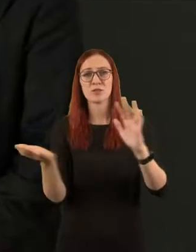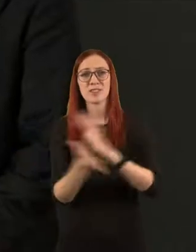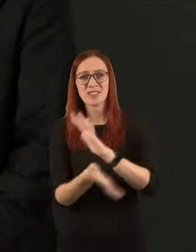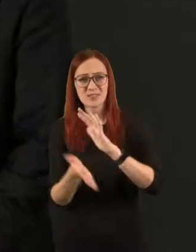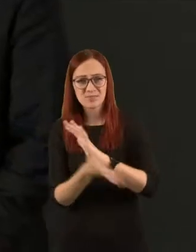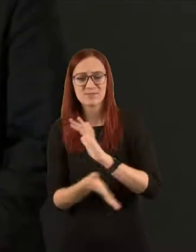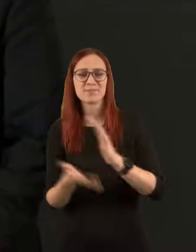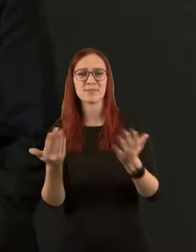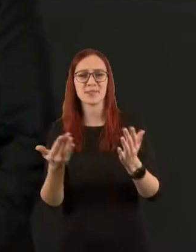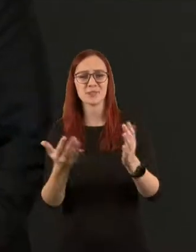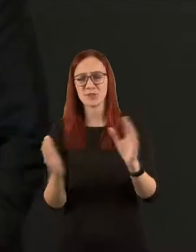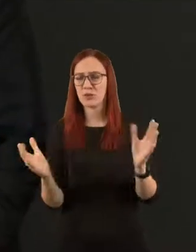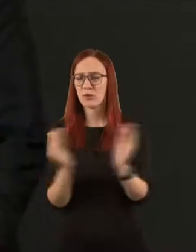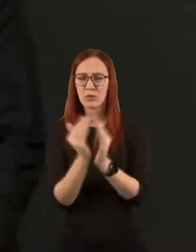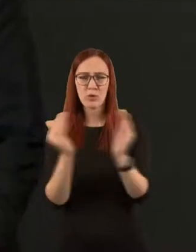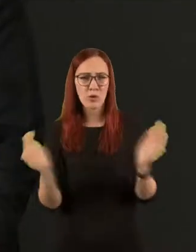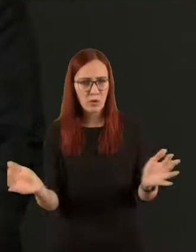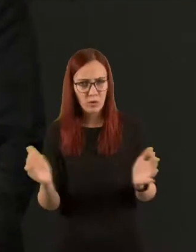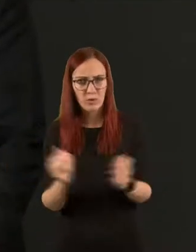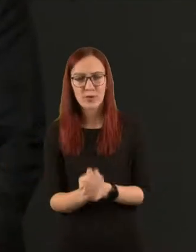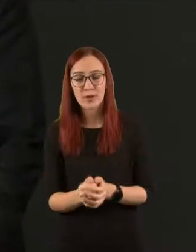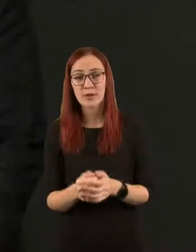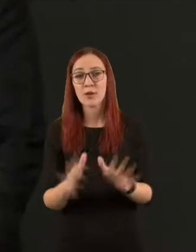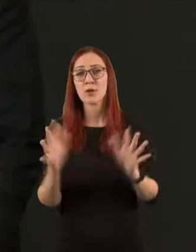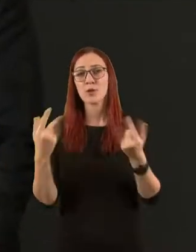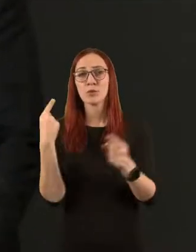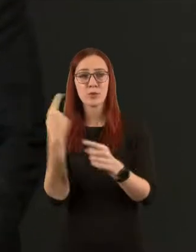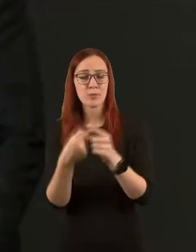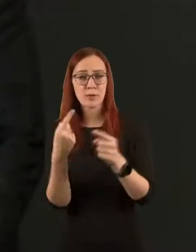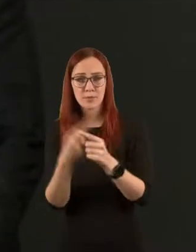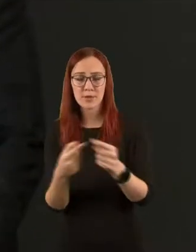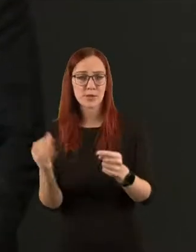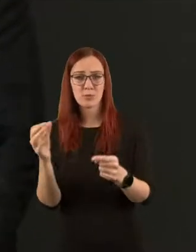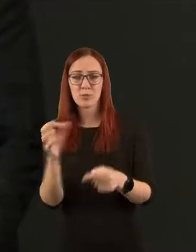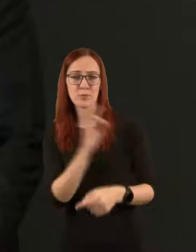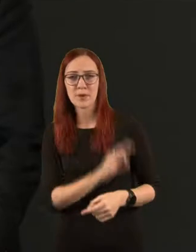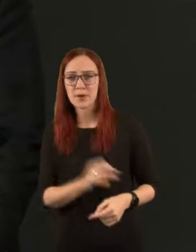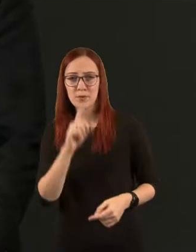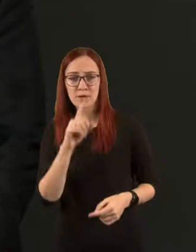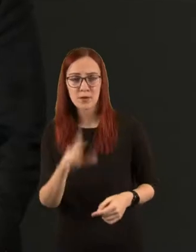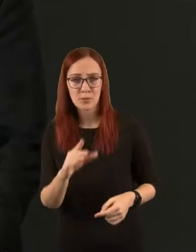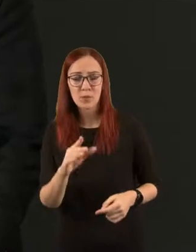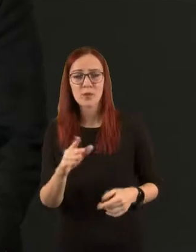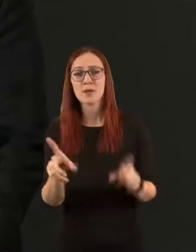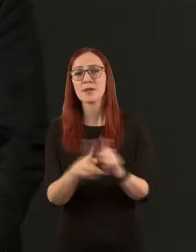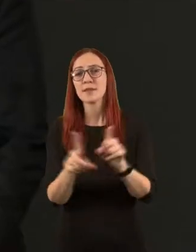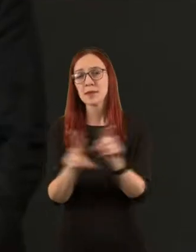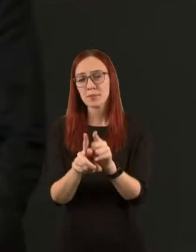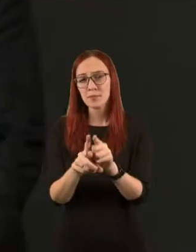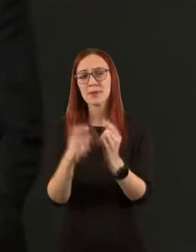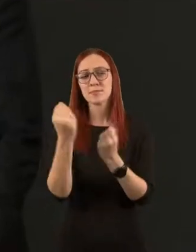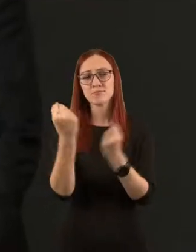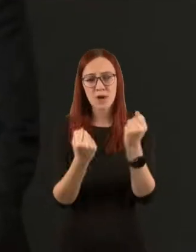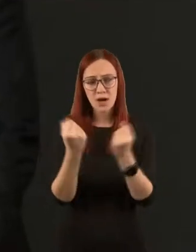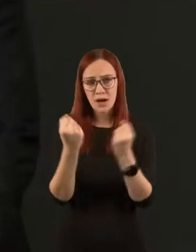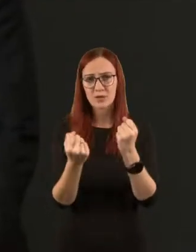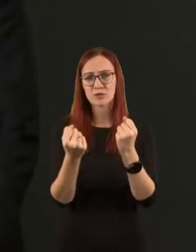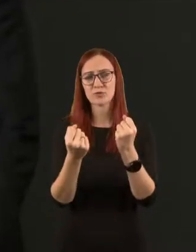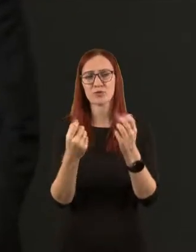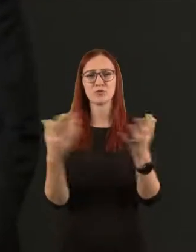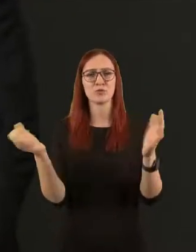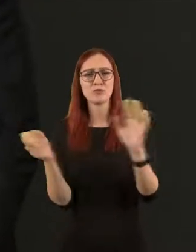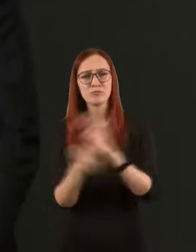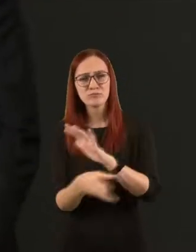to increase the use of alternative fuels and innovative transport technologies to electrify its railways and strengthen relevant tax instruments are